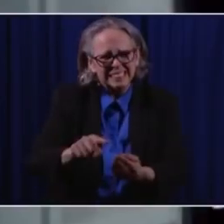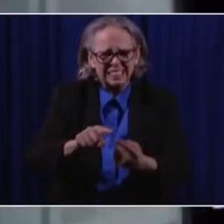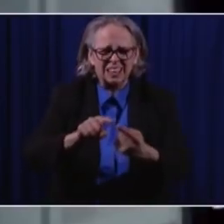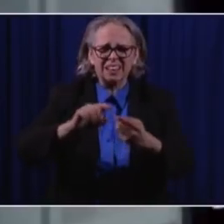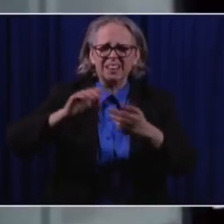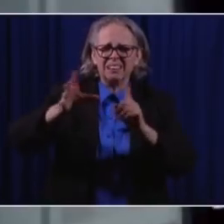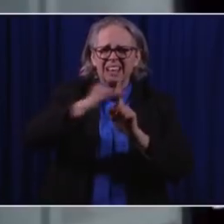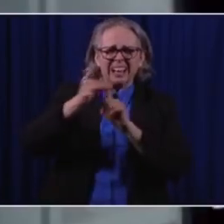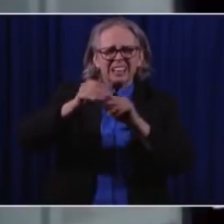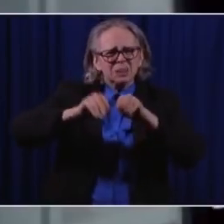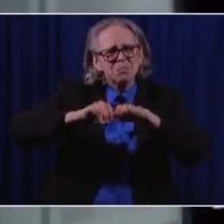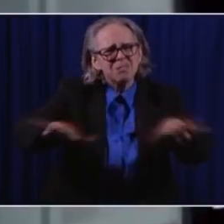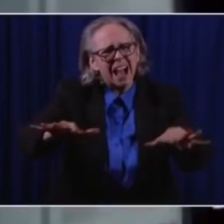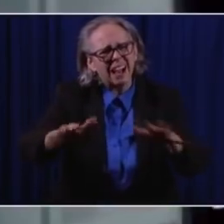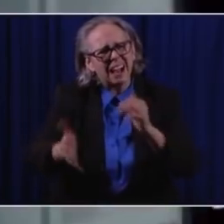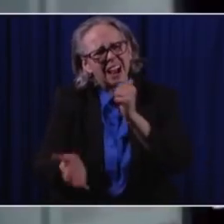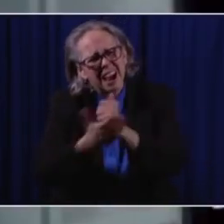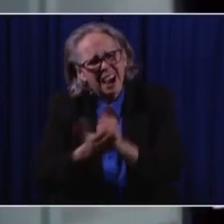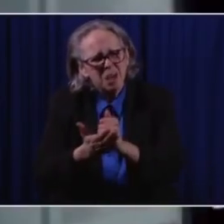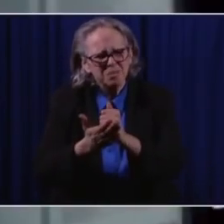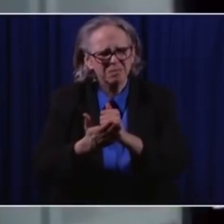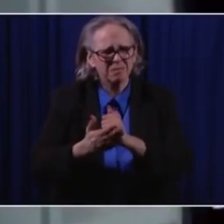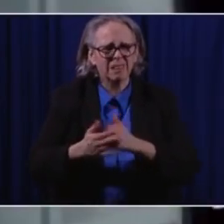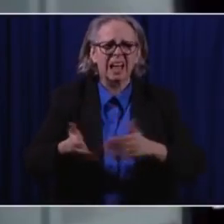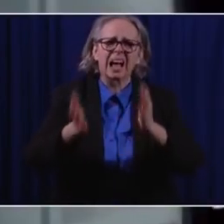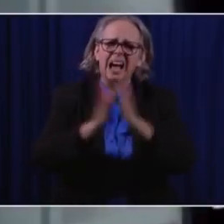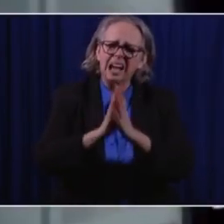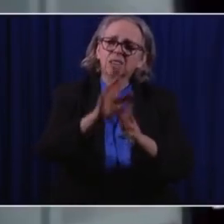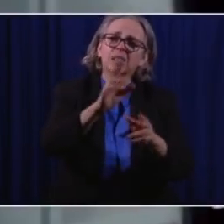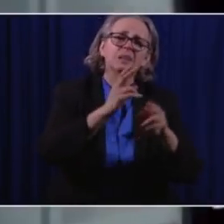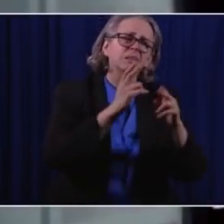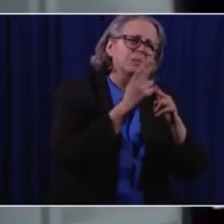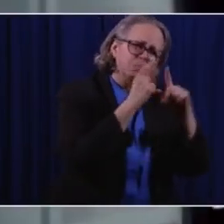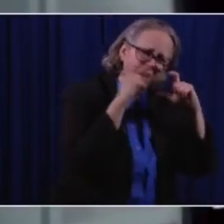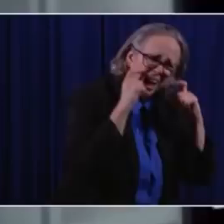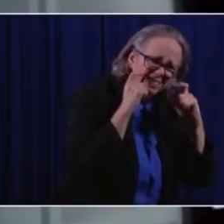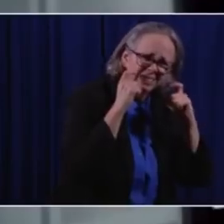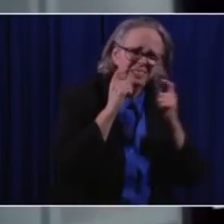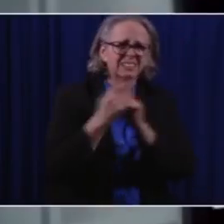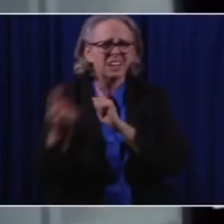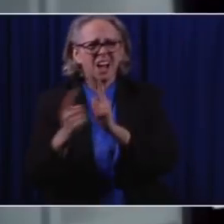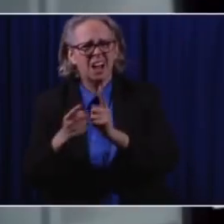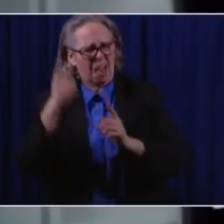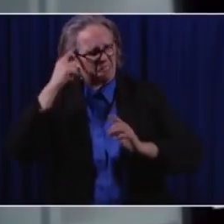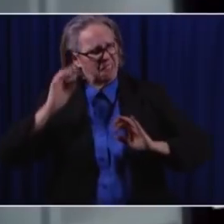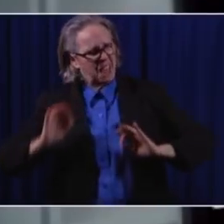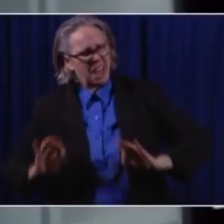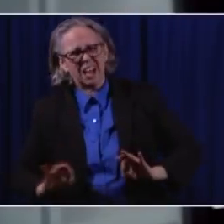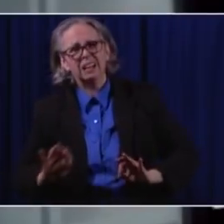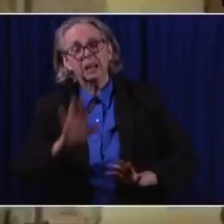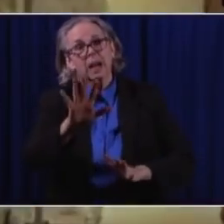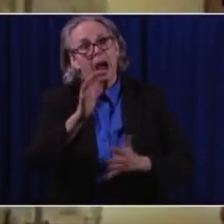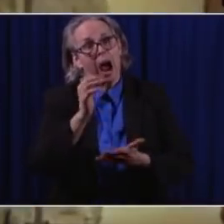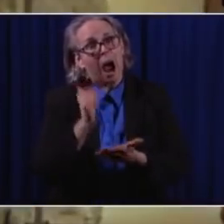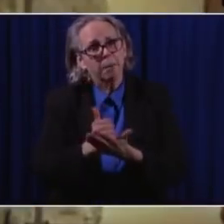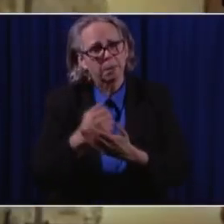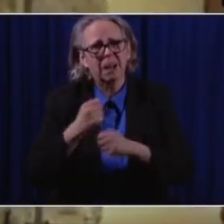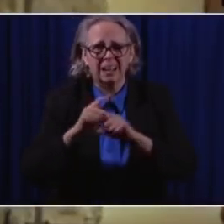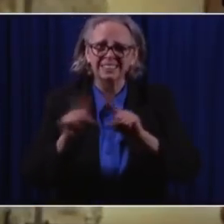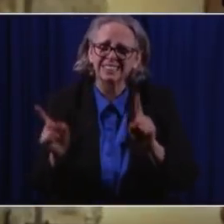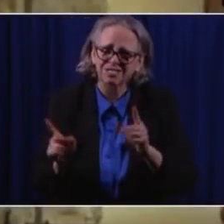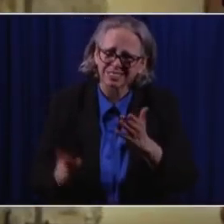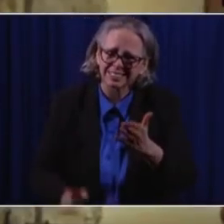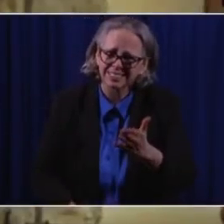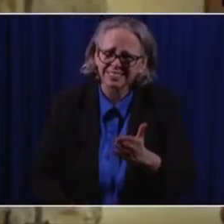seem like minuscule tasks, but to us, it can make the greatest difference. Well, thank you. Please